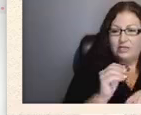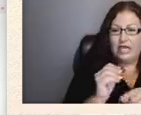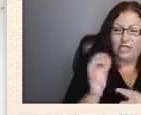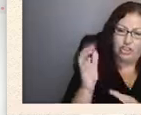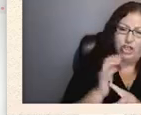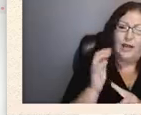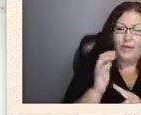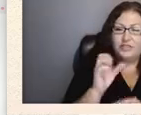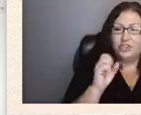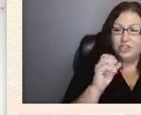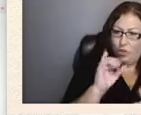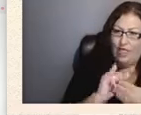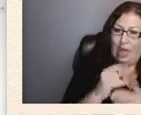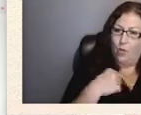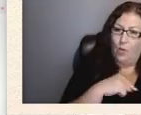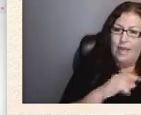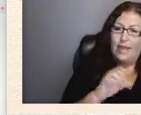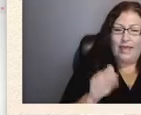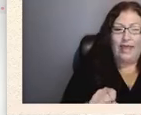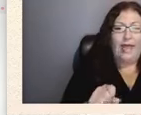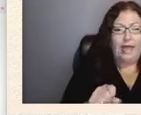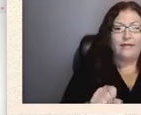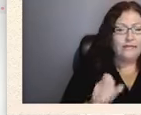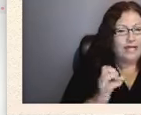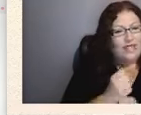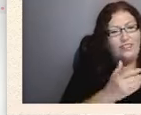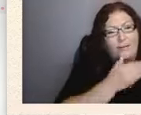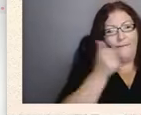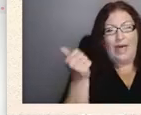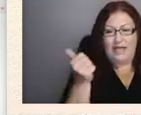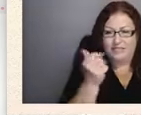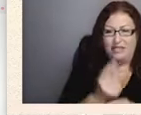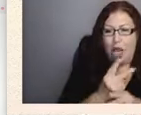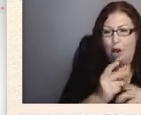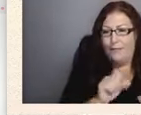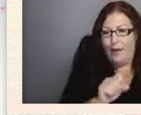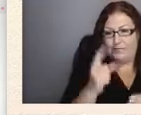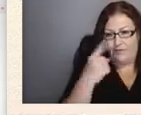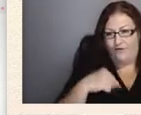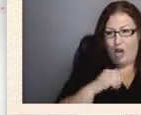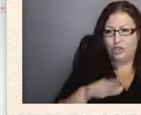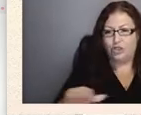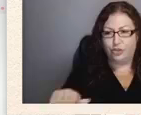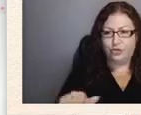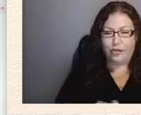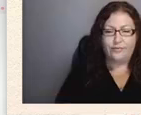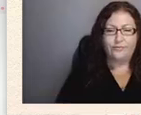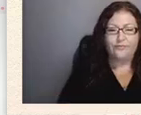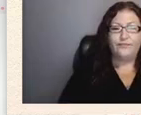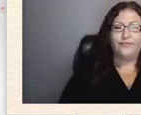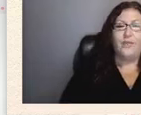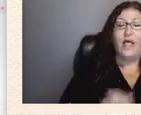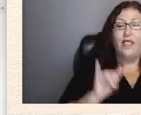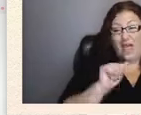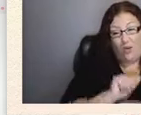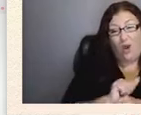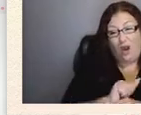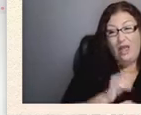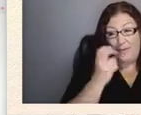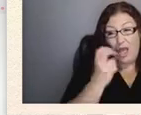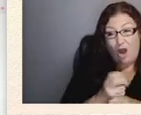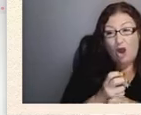we can get the best care possible for our children. this work can be very hard, it can be